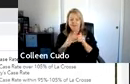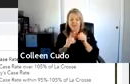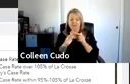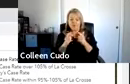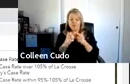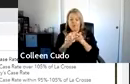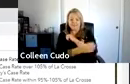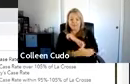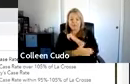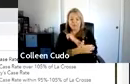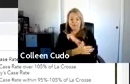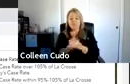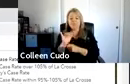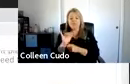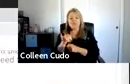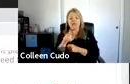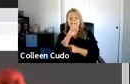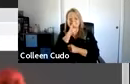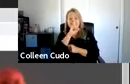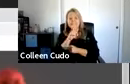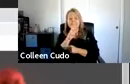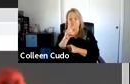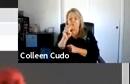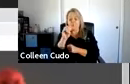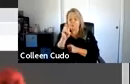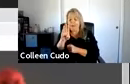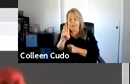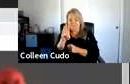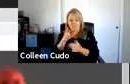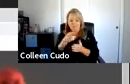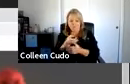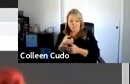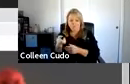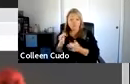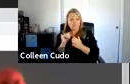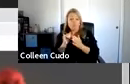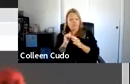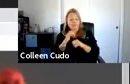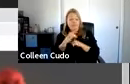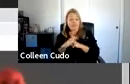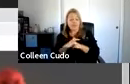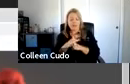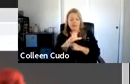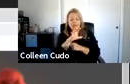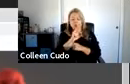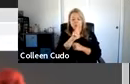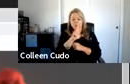So that is the web resource. Again, that is available at